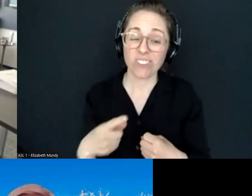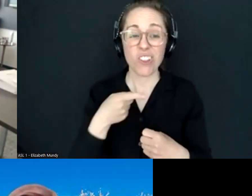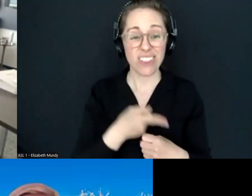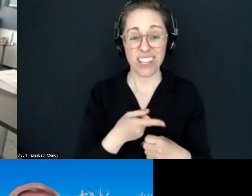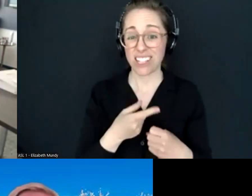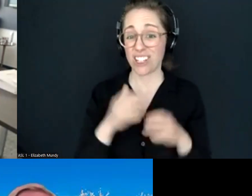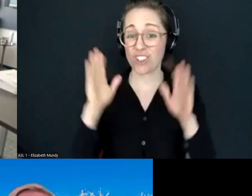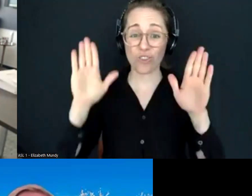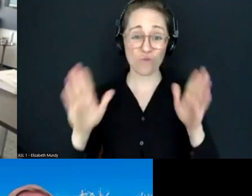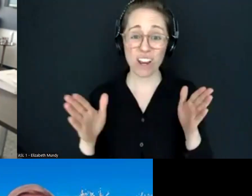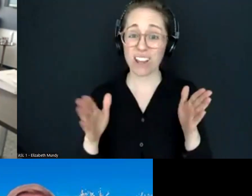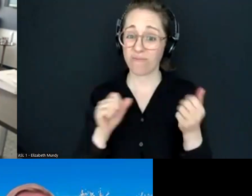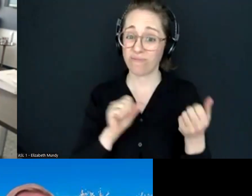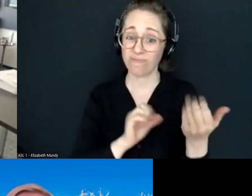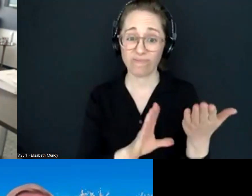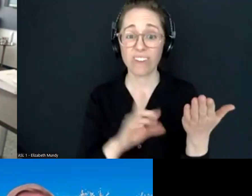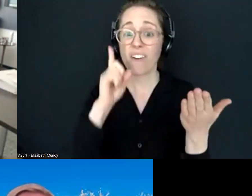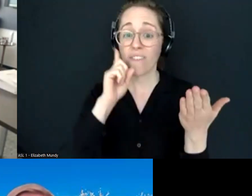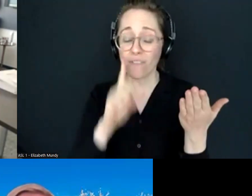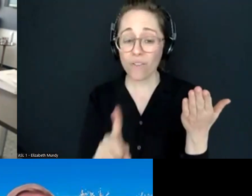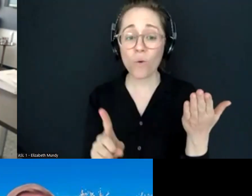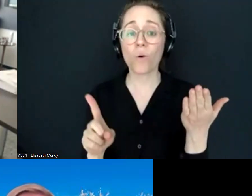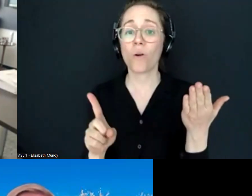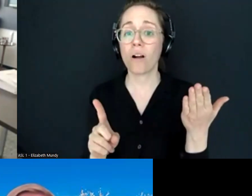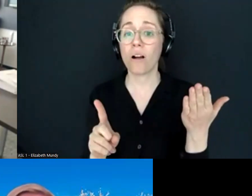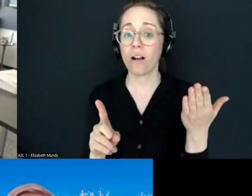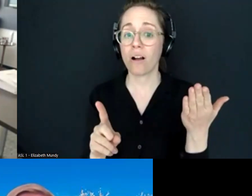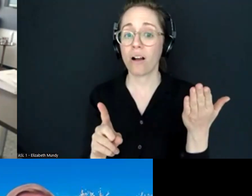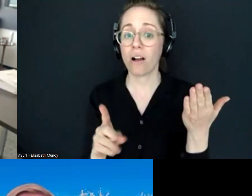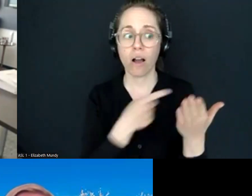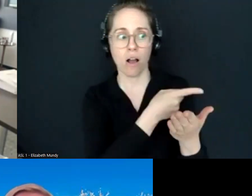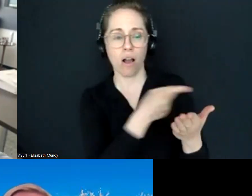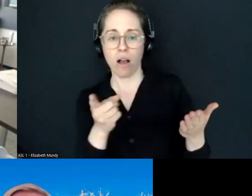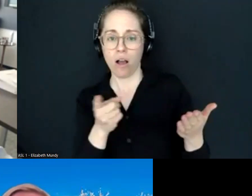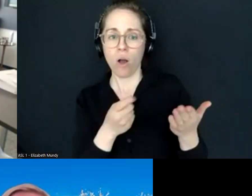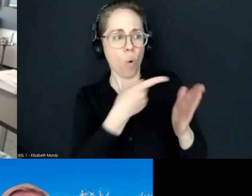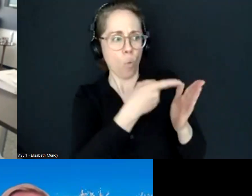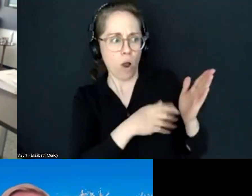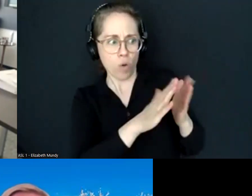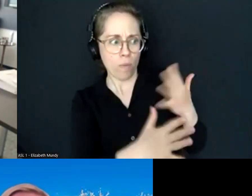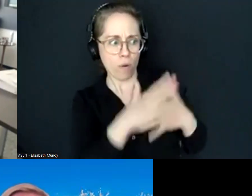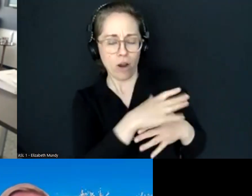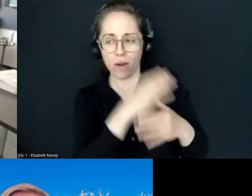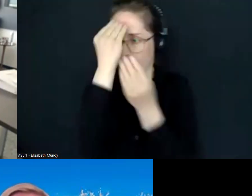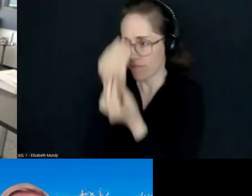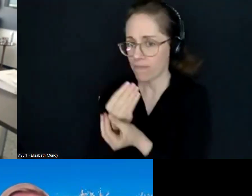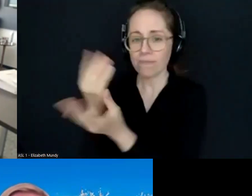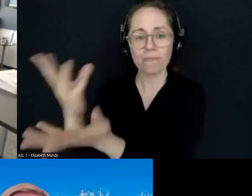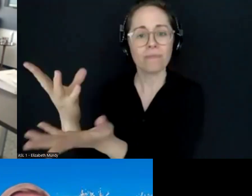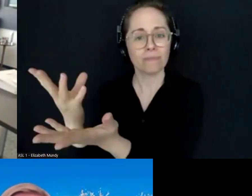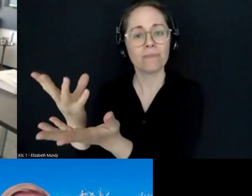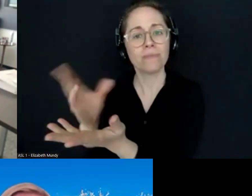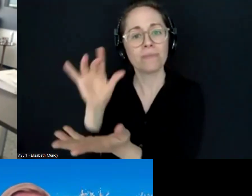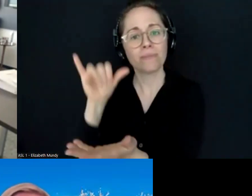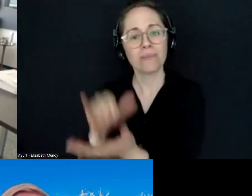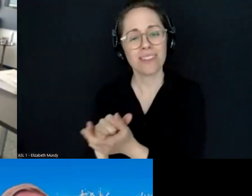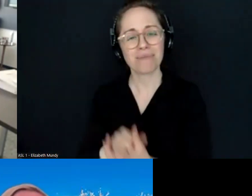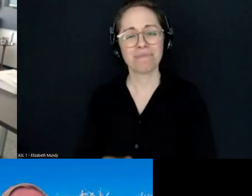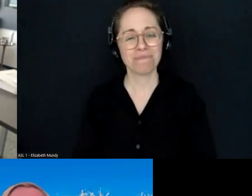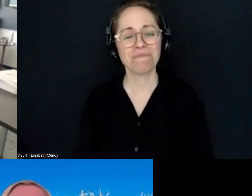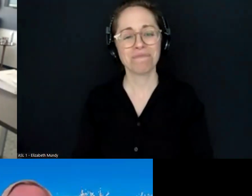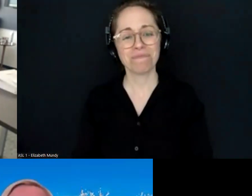to communicate the highest priorities of our stakeholder community in a very well thought out way. And